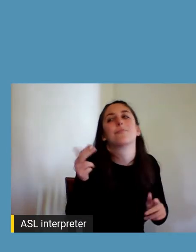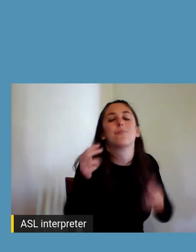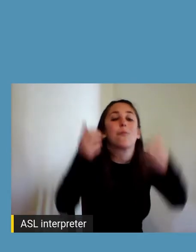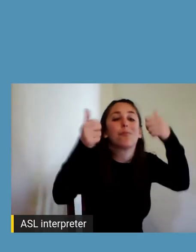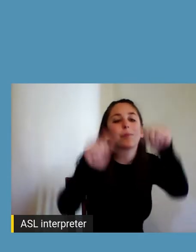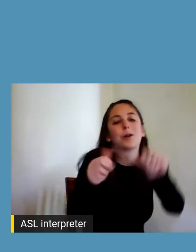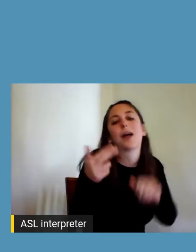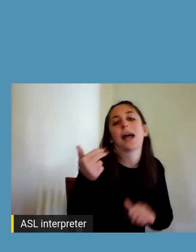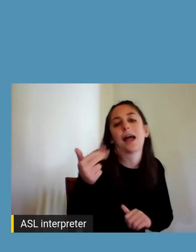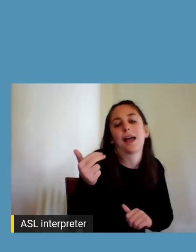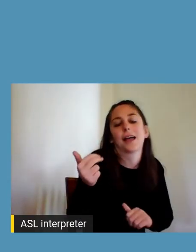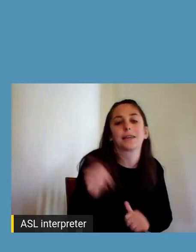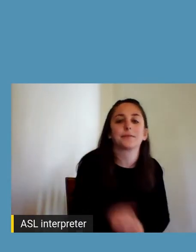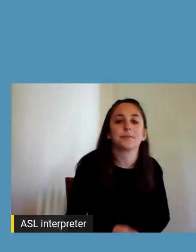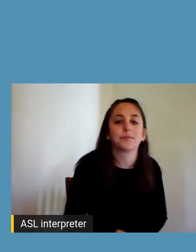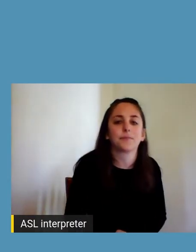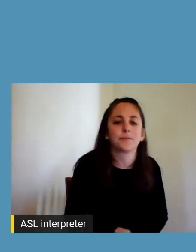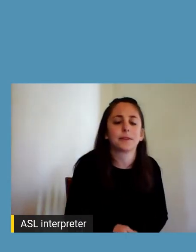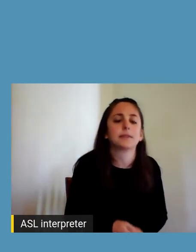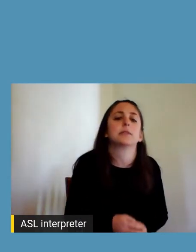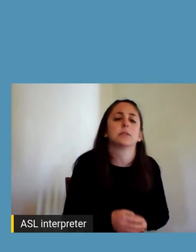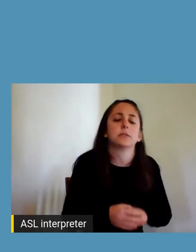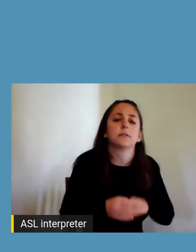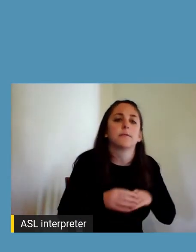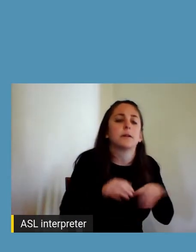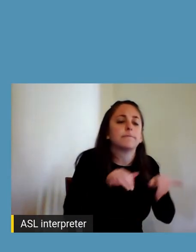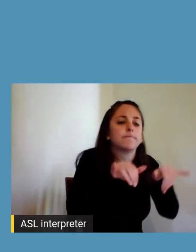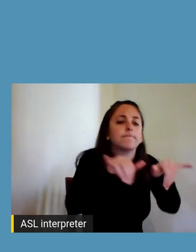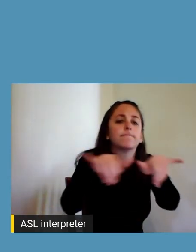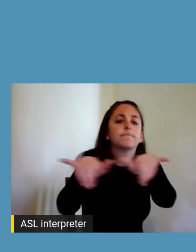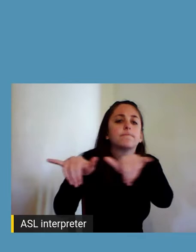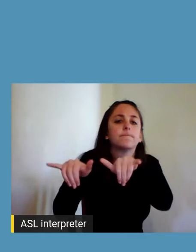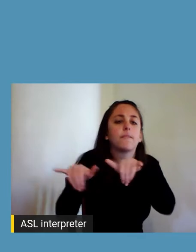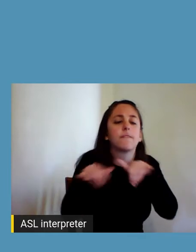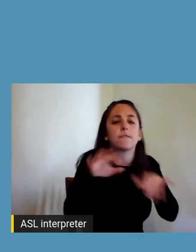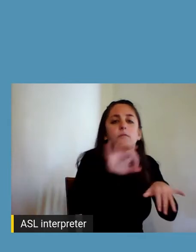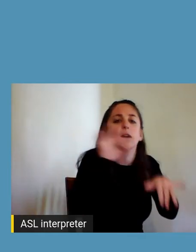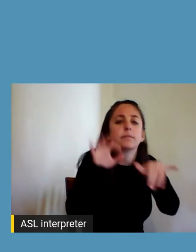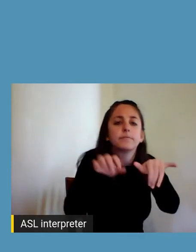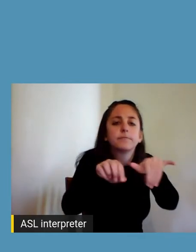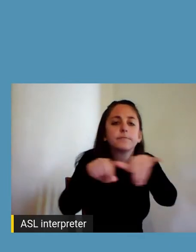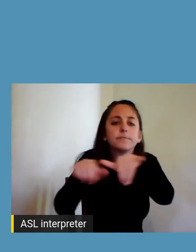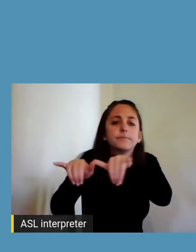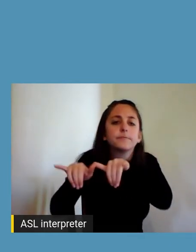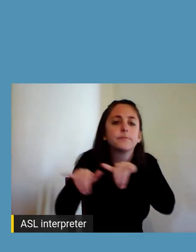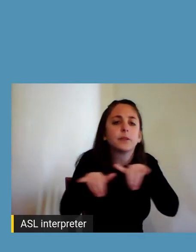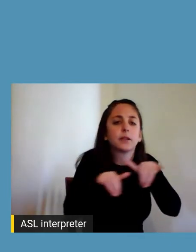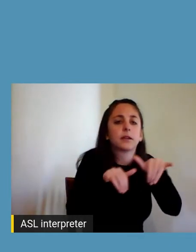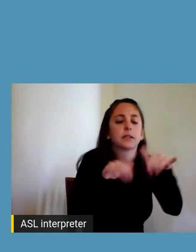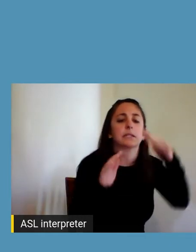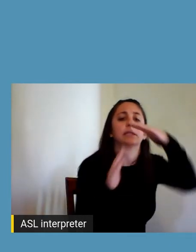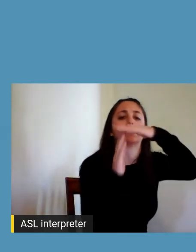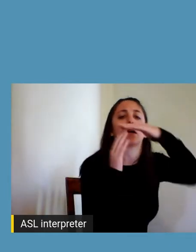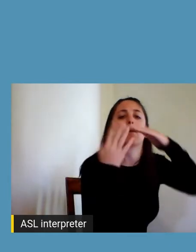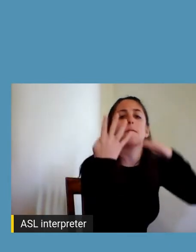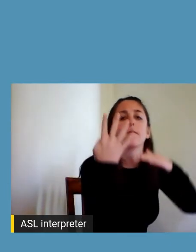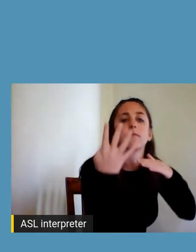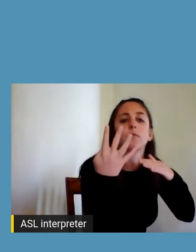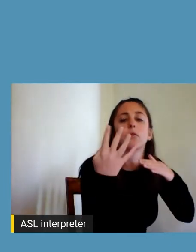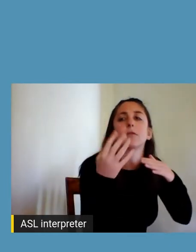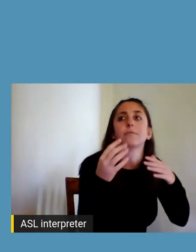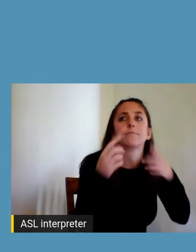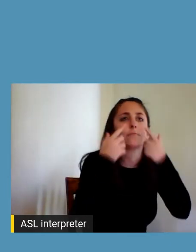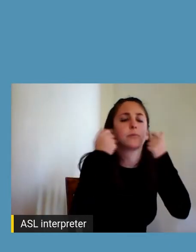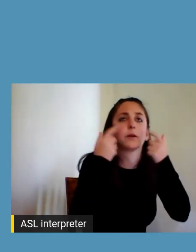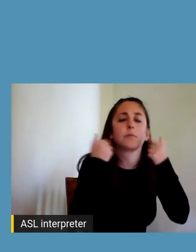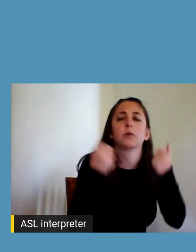I would find commonalities in them in the top 4. And I would produce more of the like. So I would see what